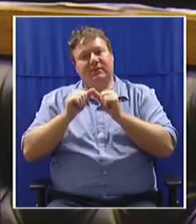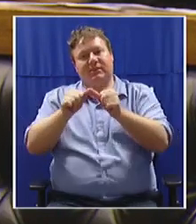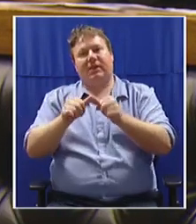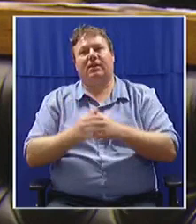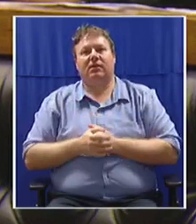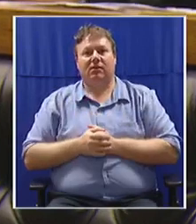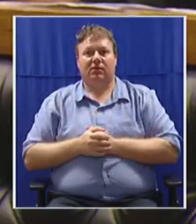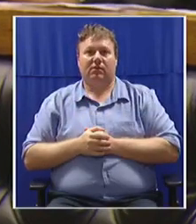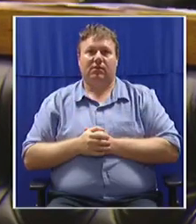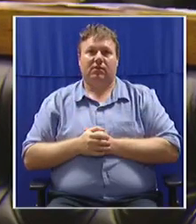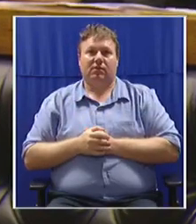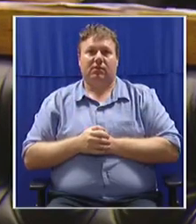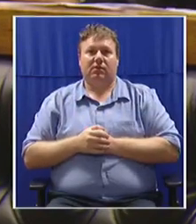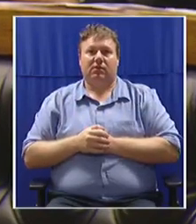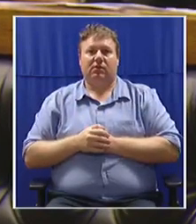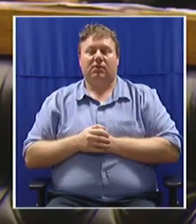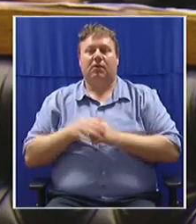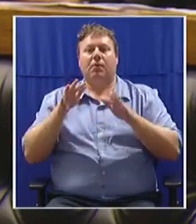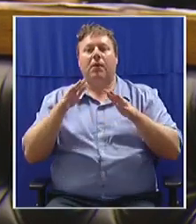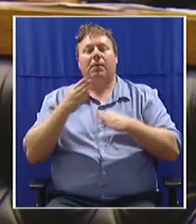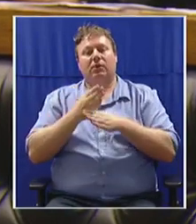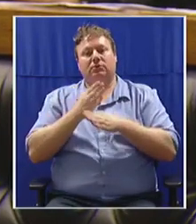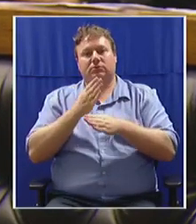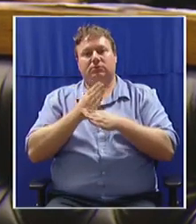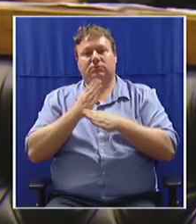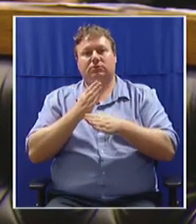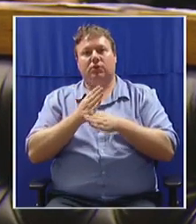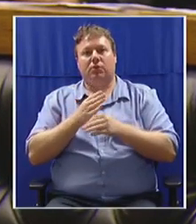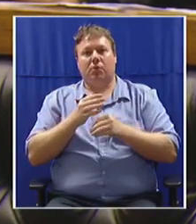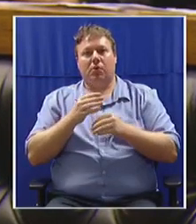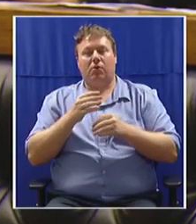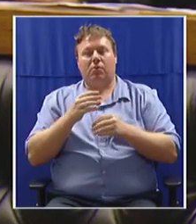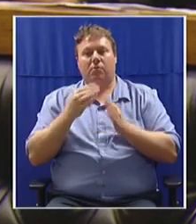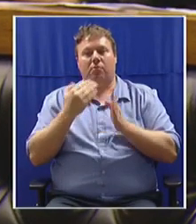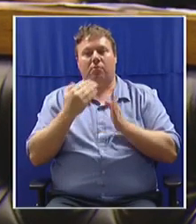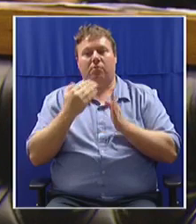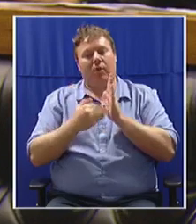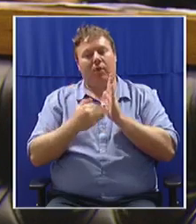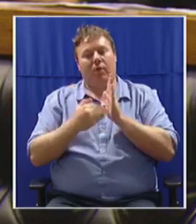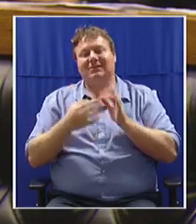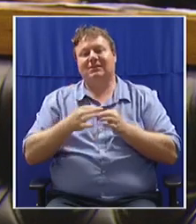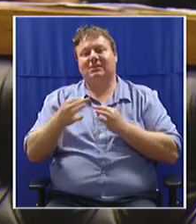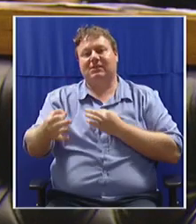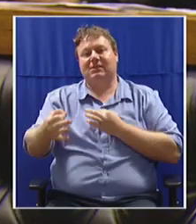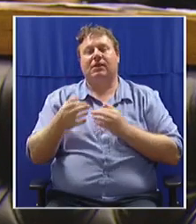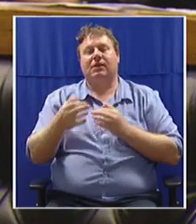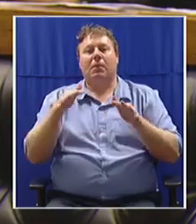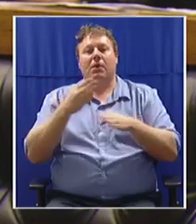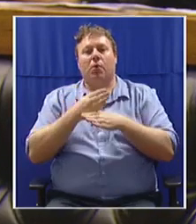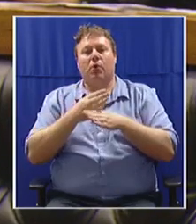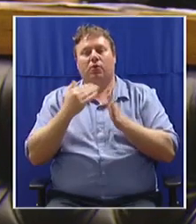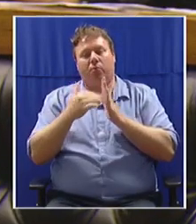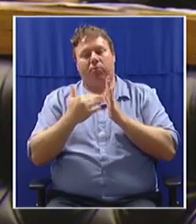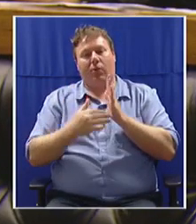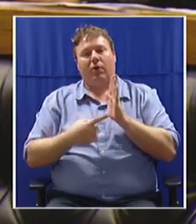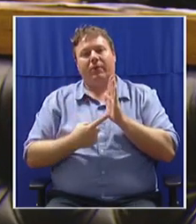major public employment initiatives, the Expanded Public Works Program, it's our flagship program which contributes